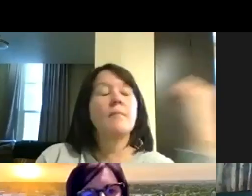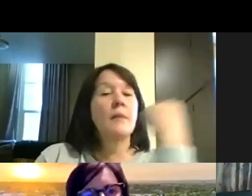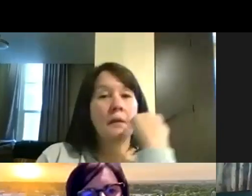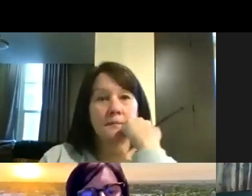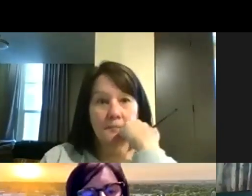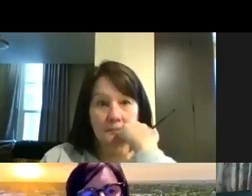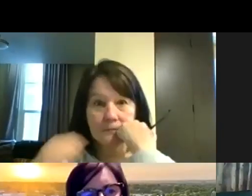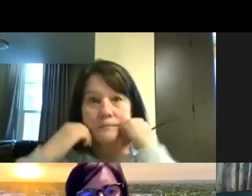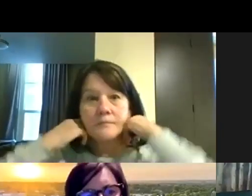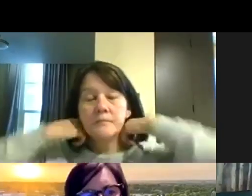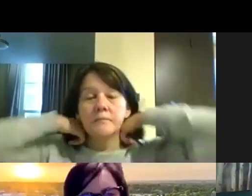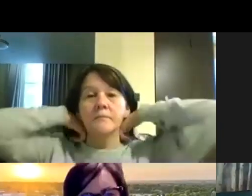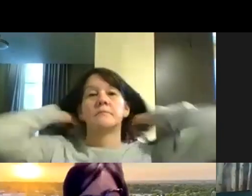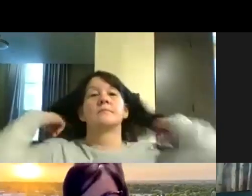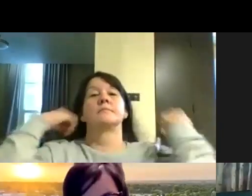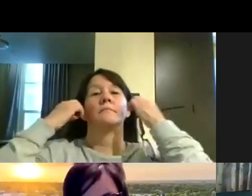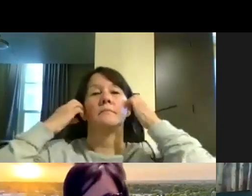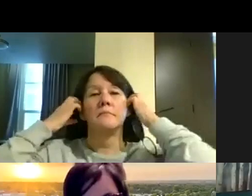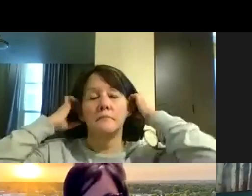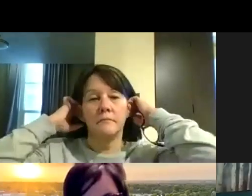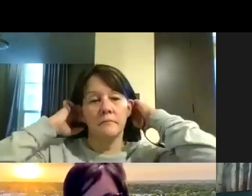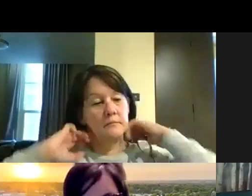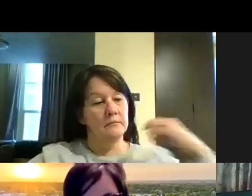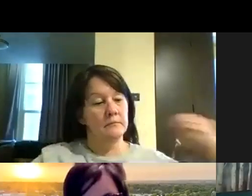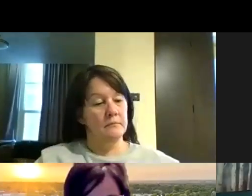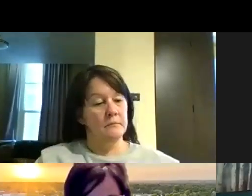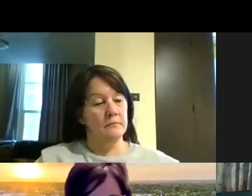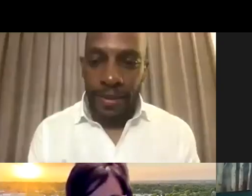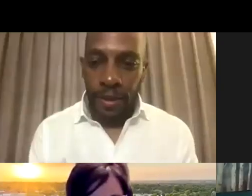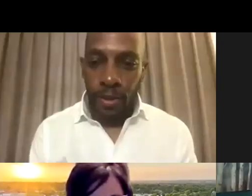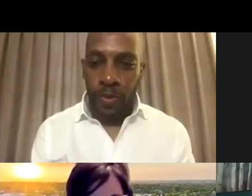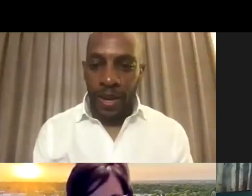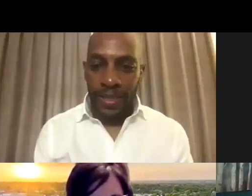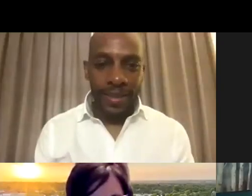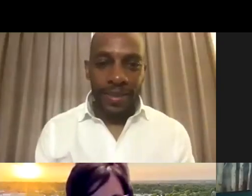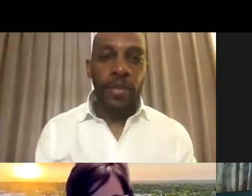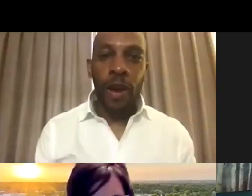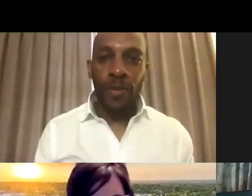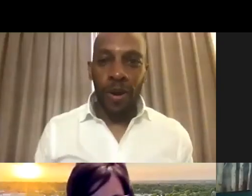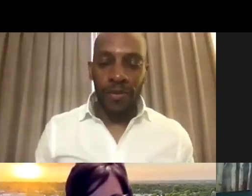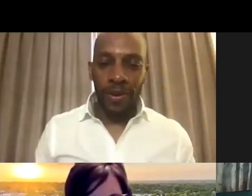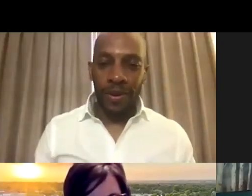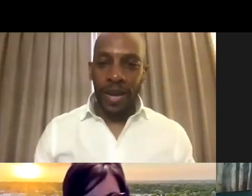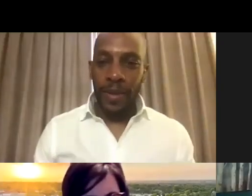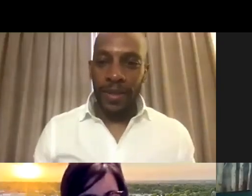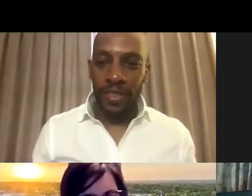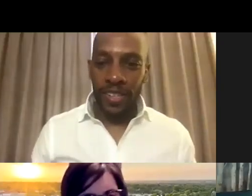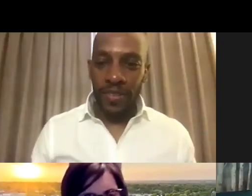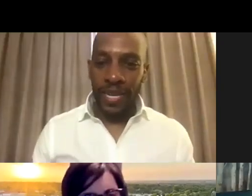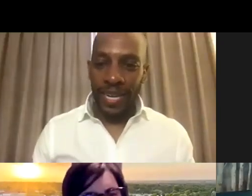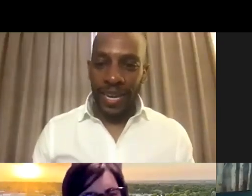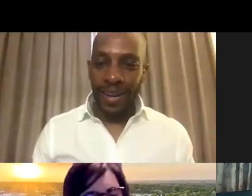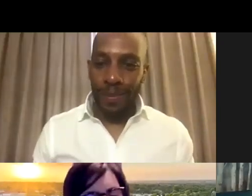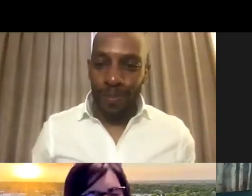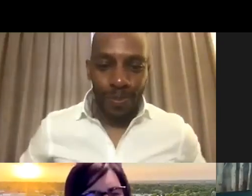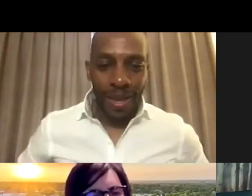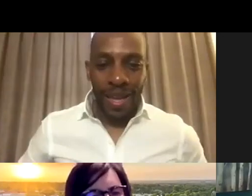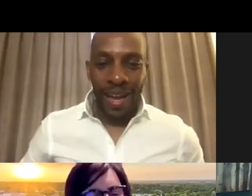today related to this pandemic? Yeah, thank you, Dr. Guzman, and thank you everyone for coming this evening.